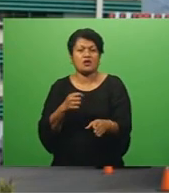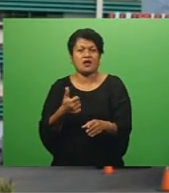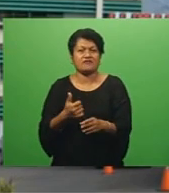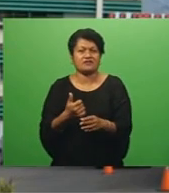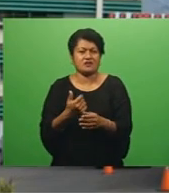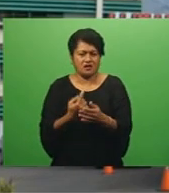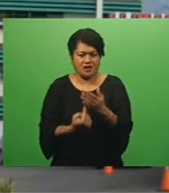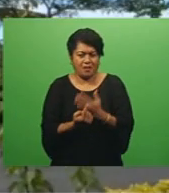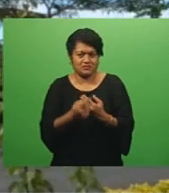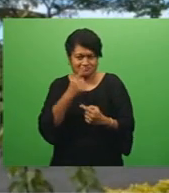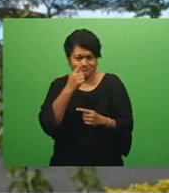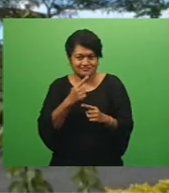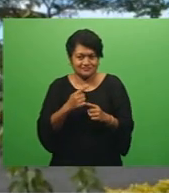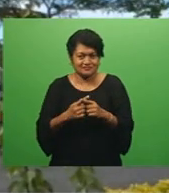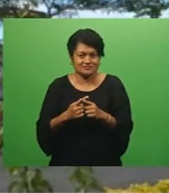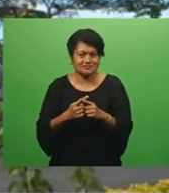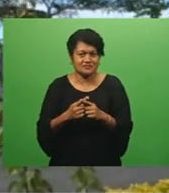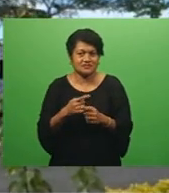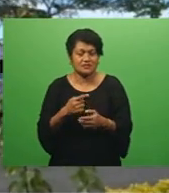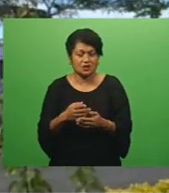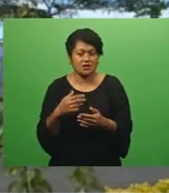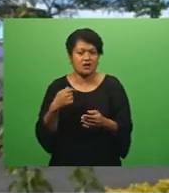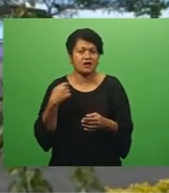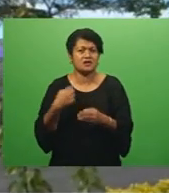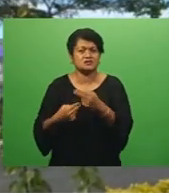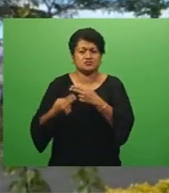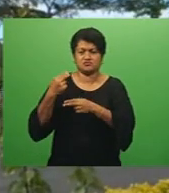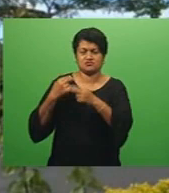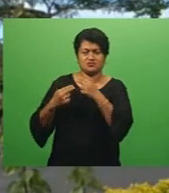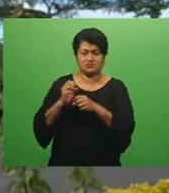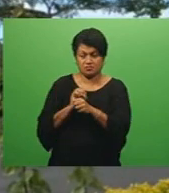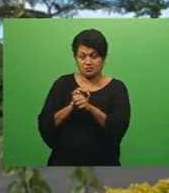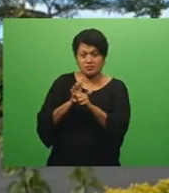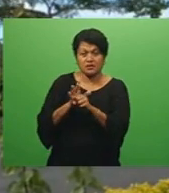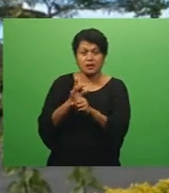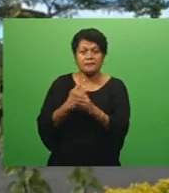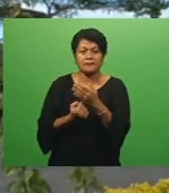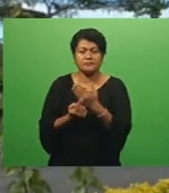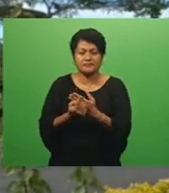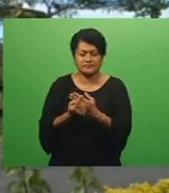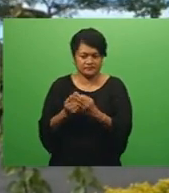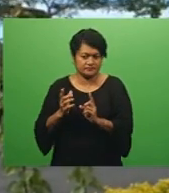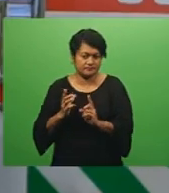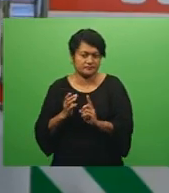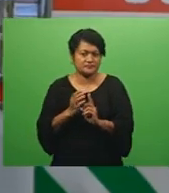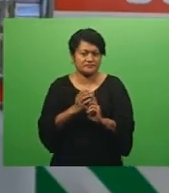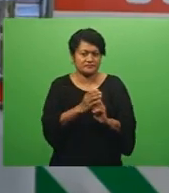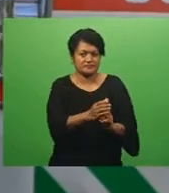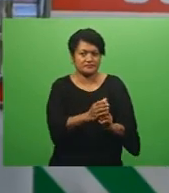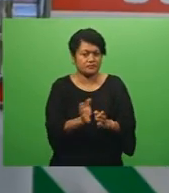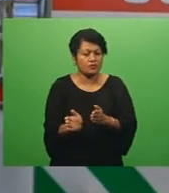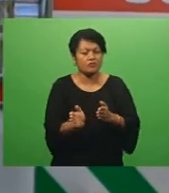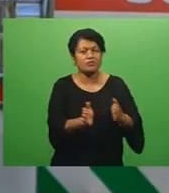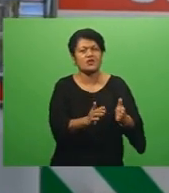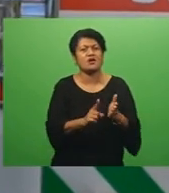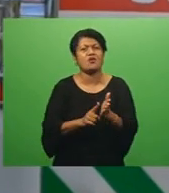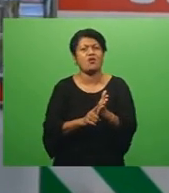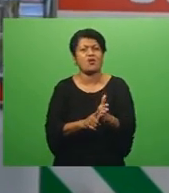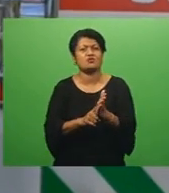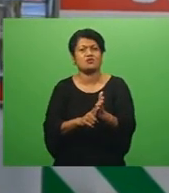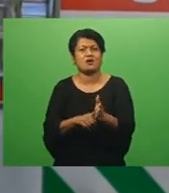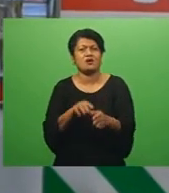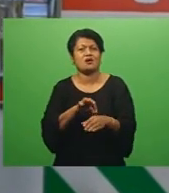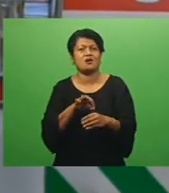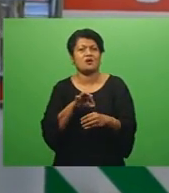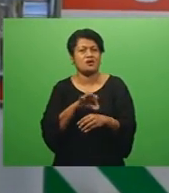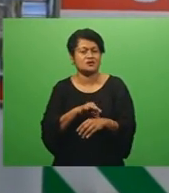ministry considered this a historical case of COVID-19, but the patient has been transferred to the isolation ward at the Lautoka Hospital. There are now